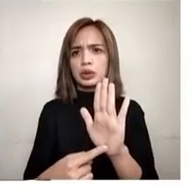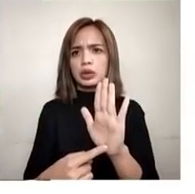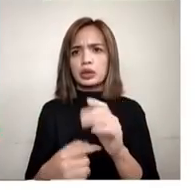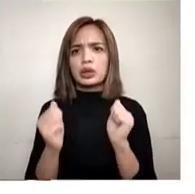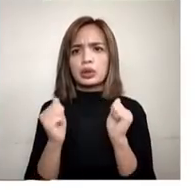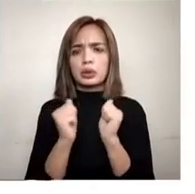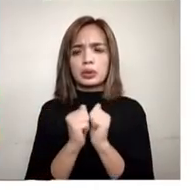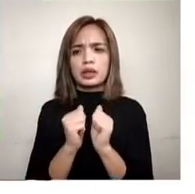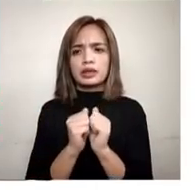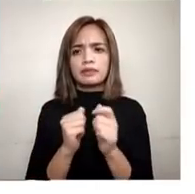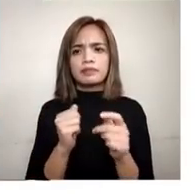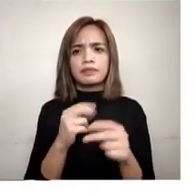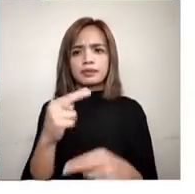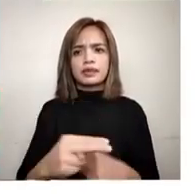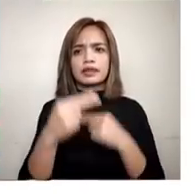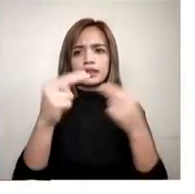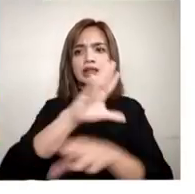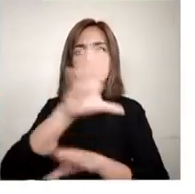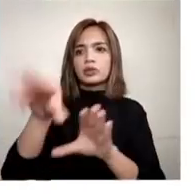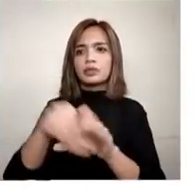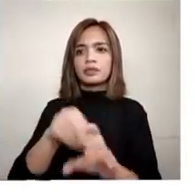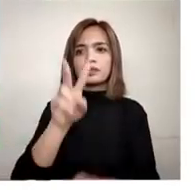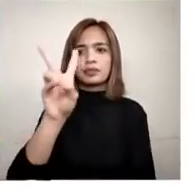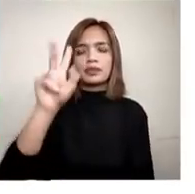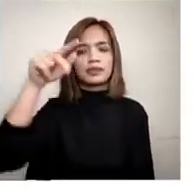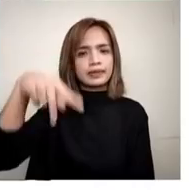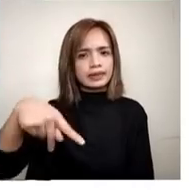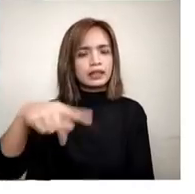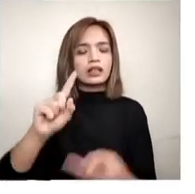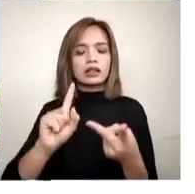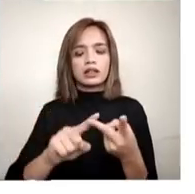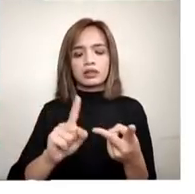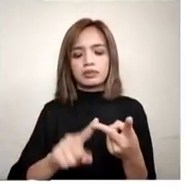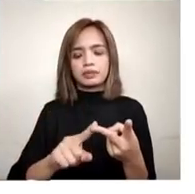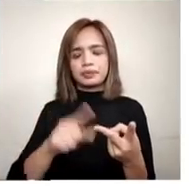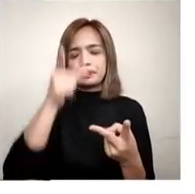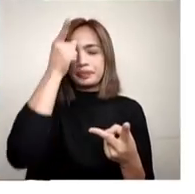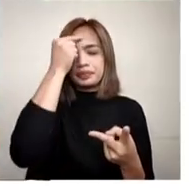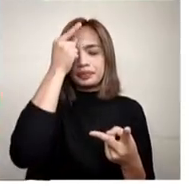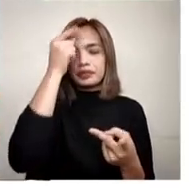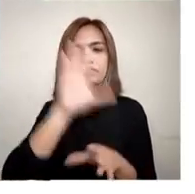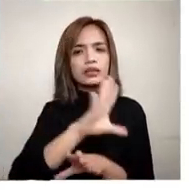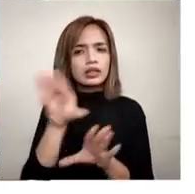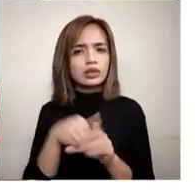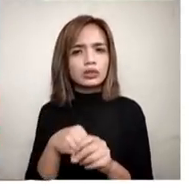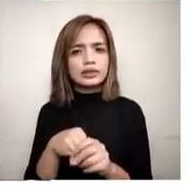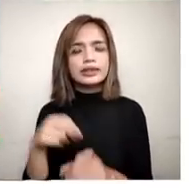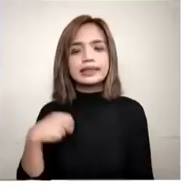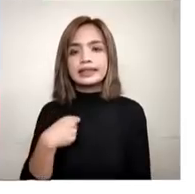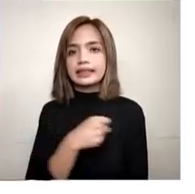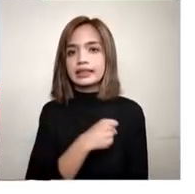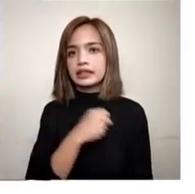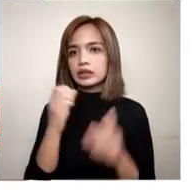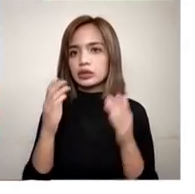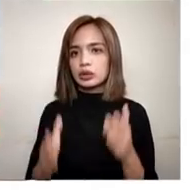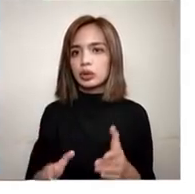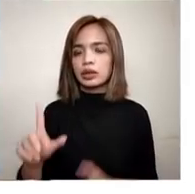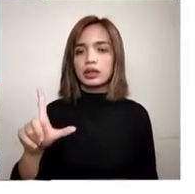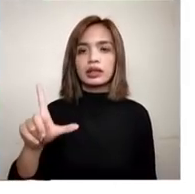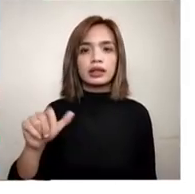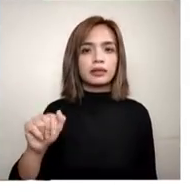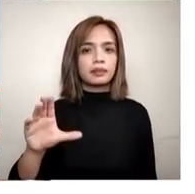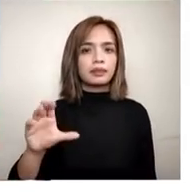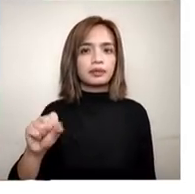candidates, including the vice president, including Ms. Senator Lacson, including